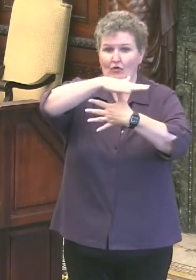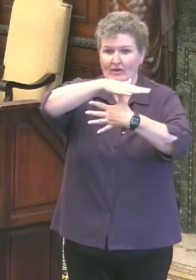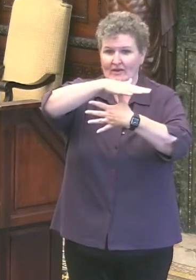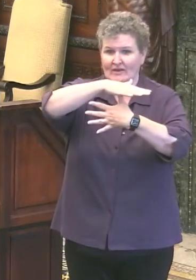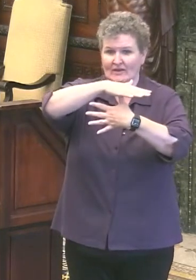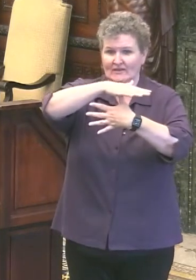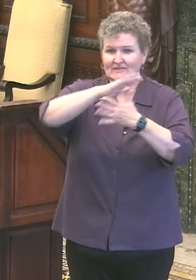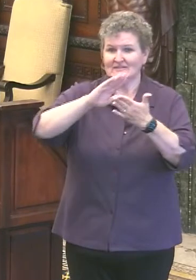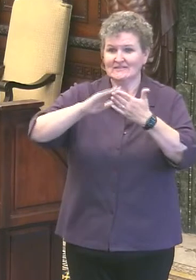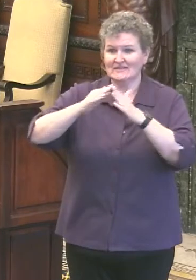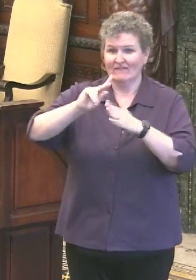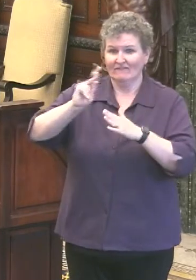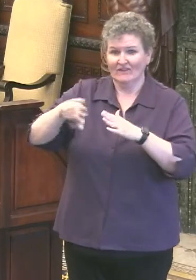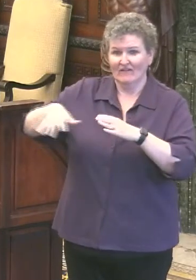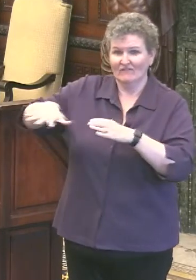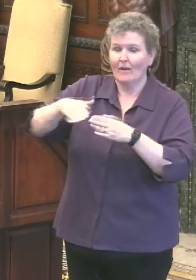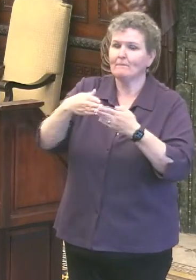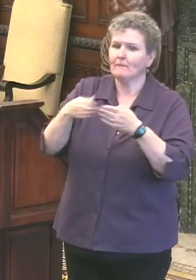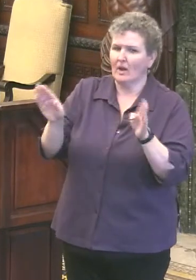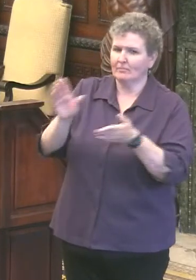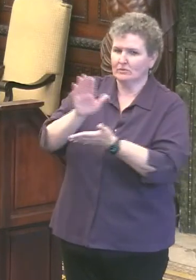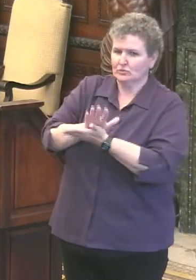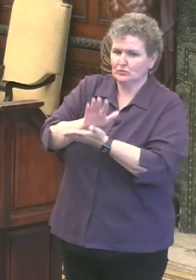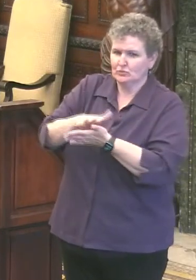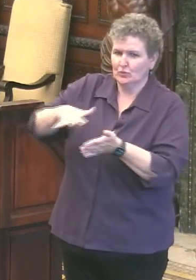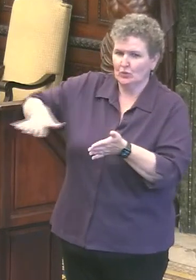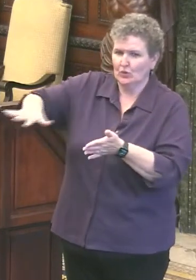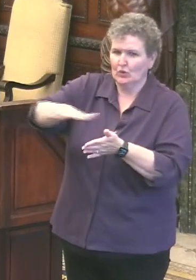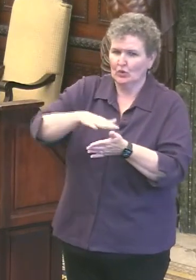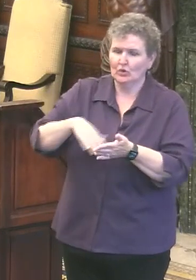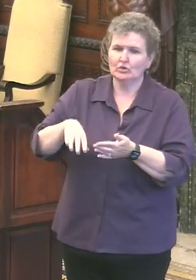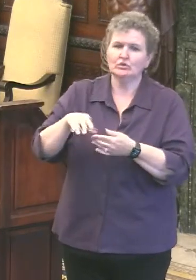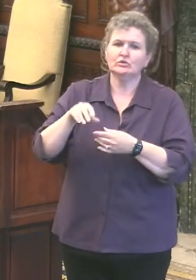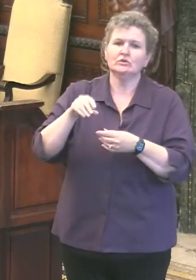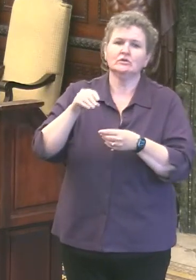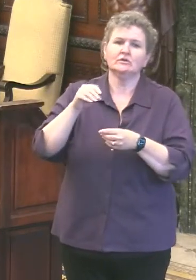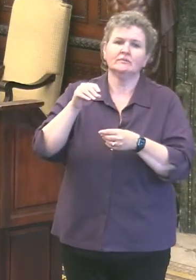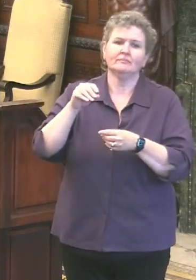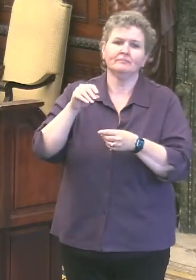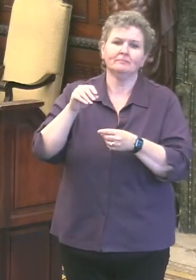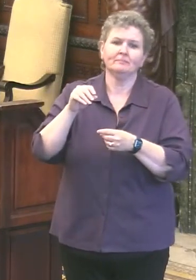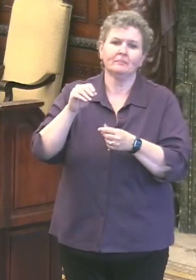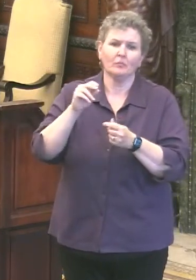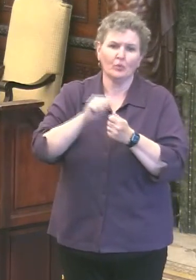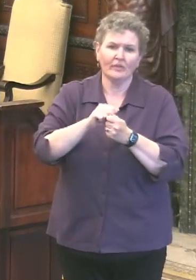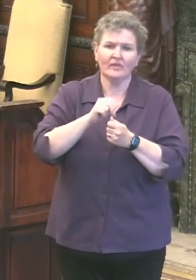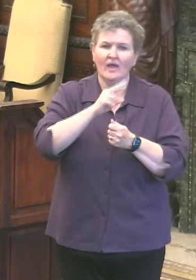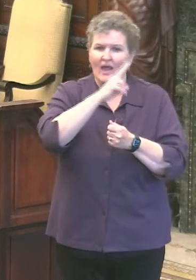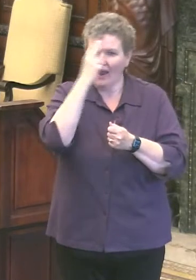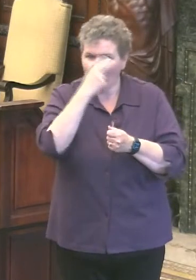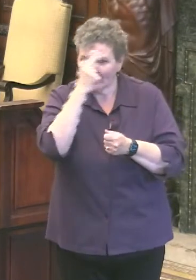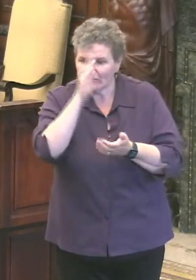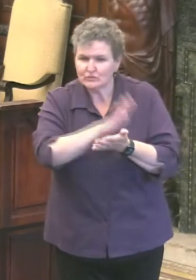public schools, school district schools, charter schools, the Archdiocesan